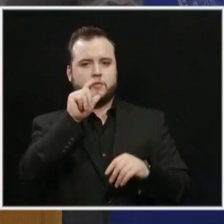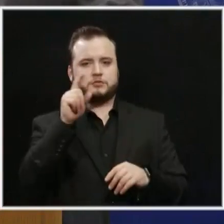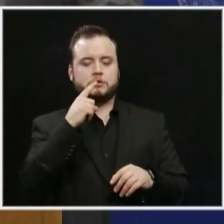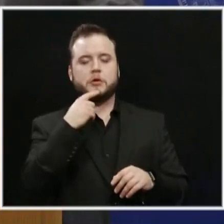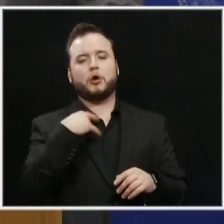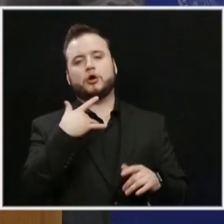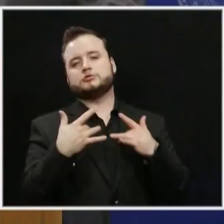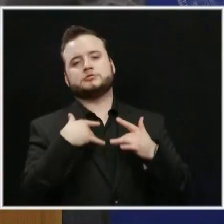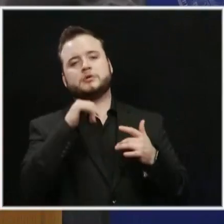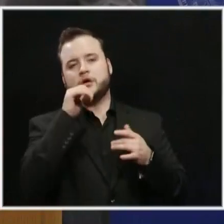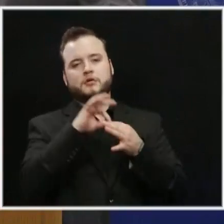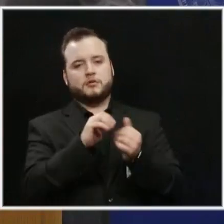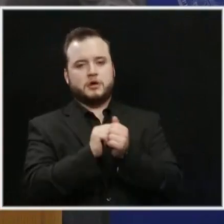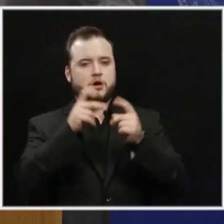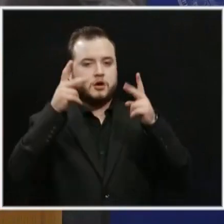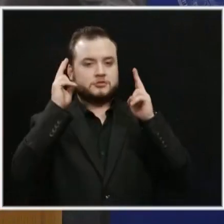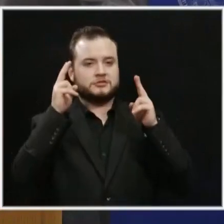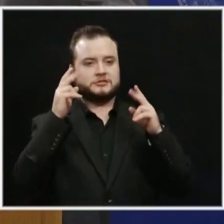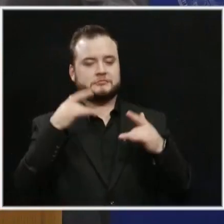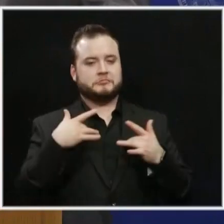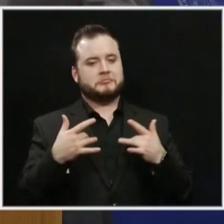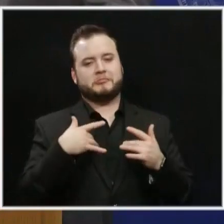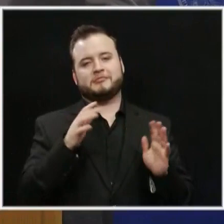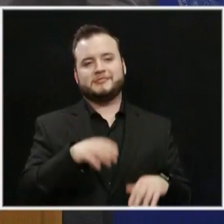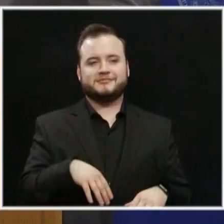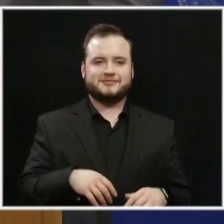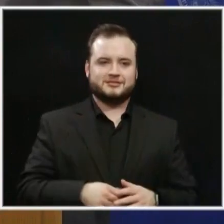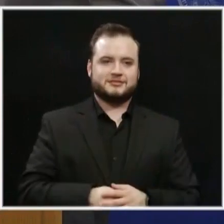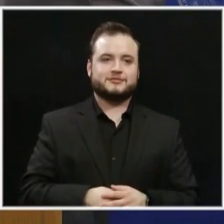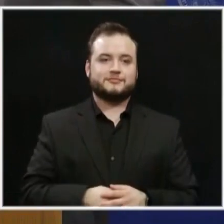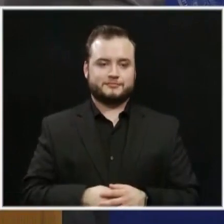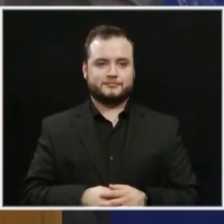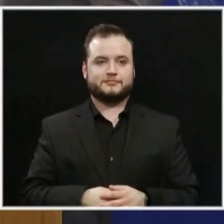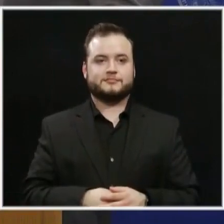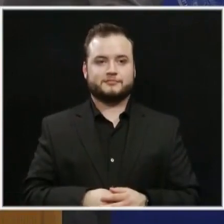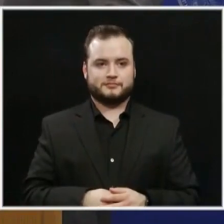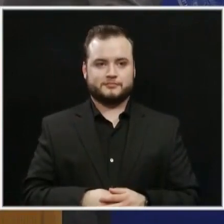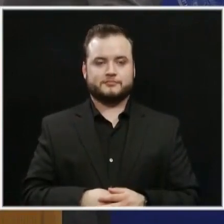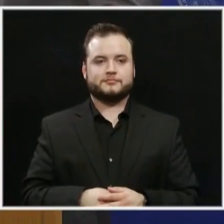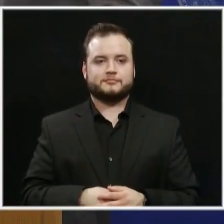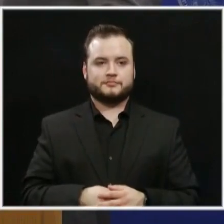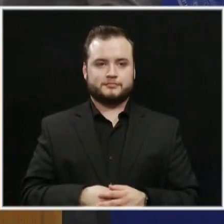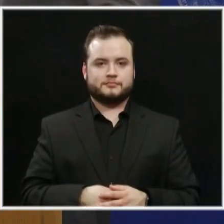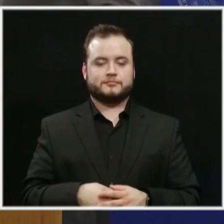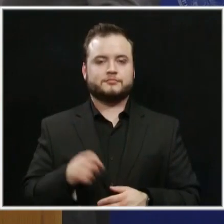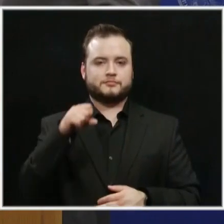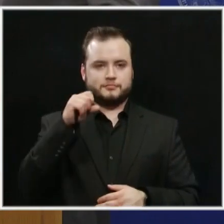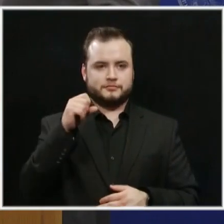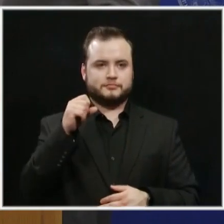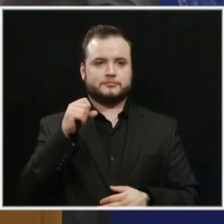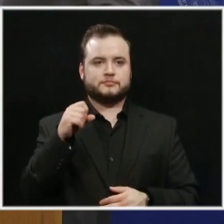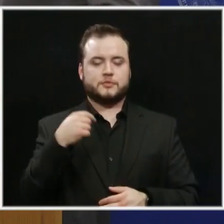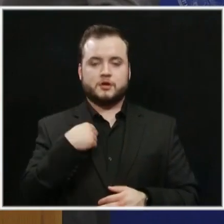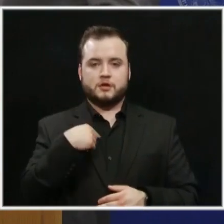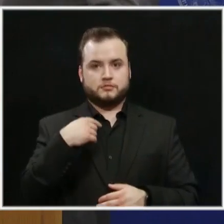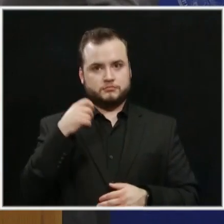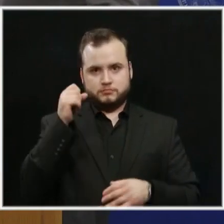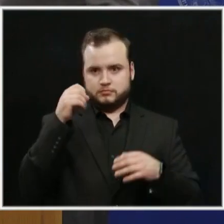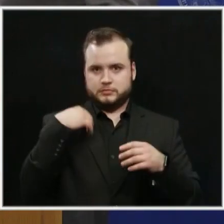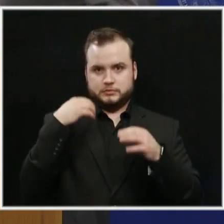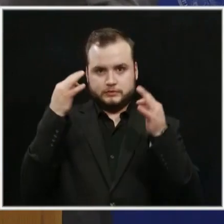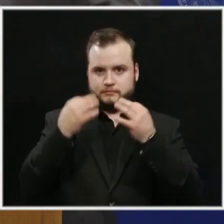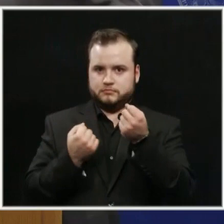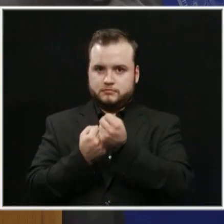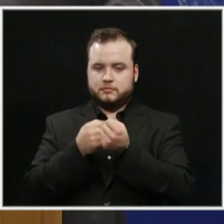systematic approach, Tom, and I think what you've seen out of us is that I've chosen not to go too long. I think you need to give people an end and see that we're reevaluating